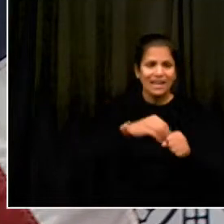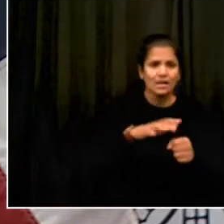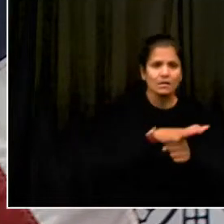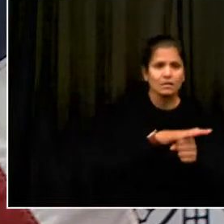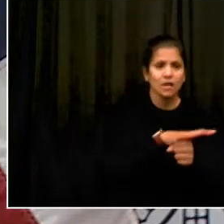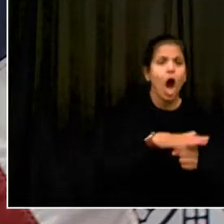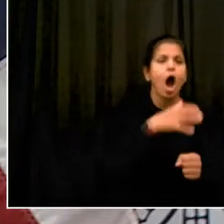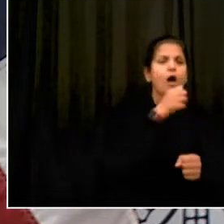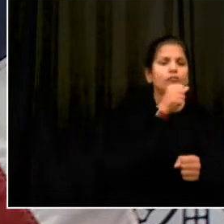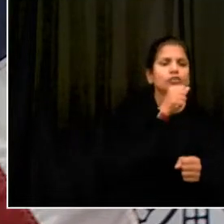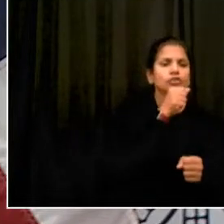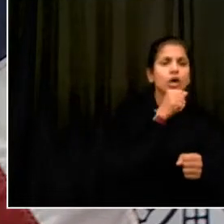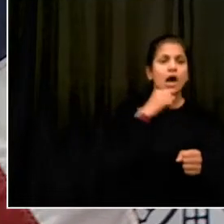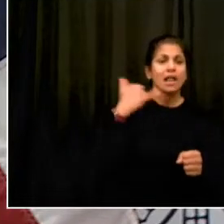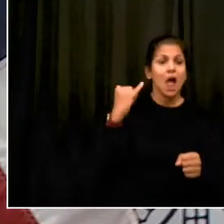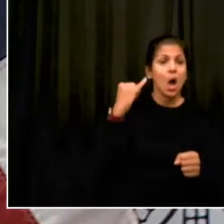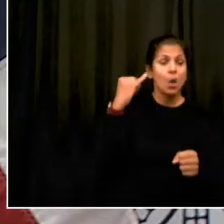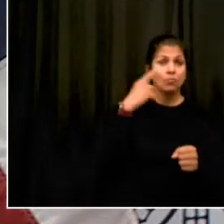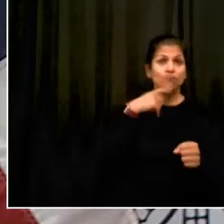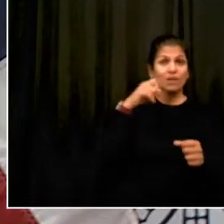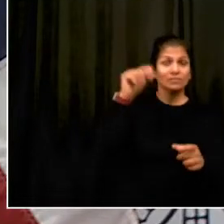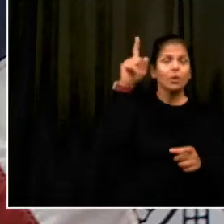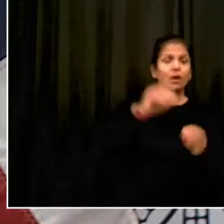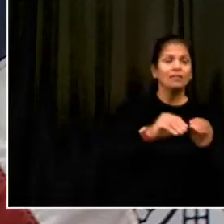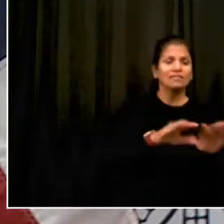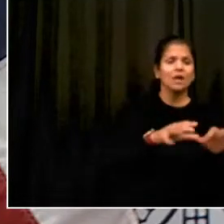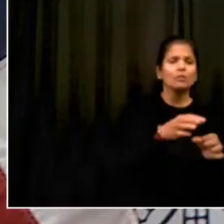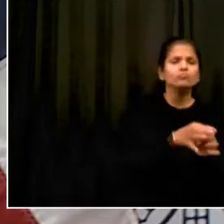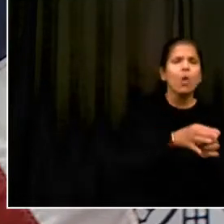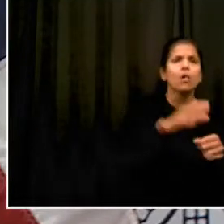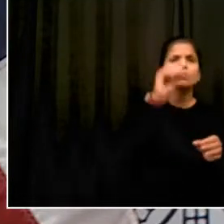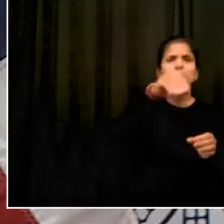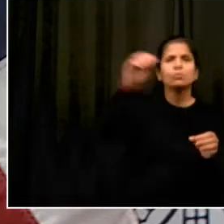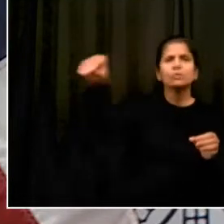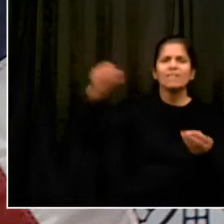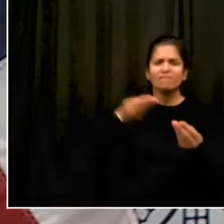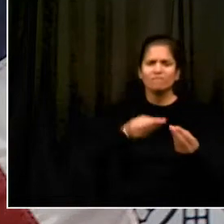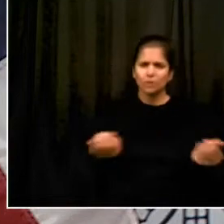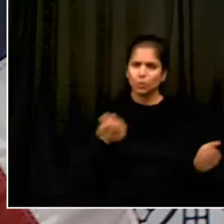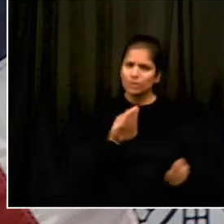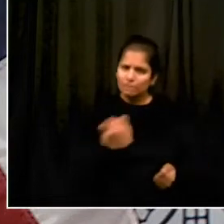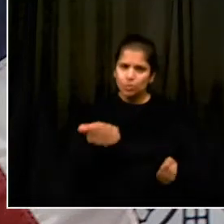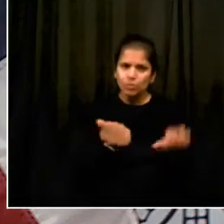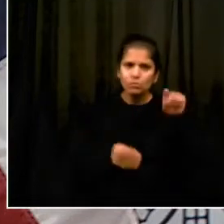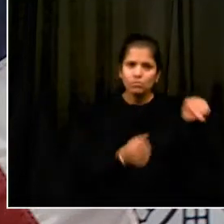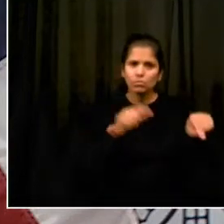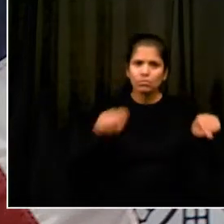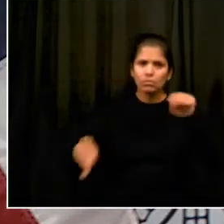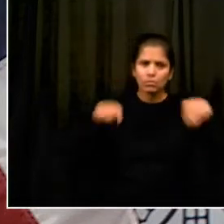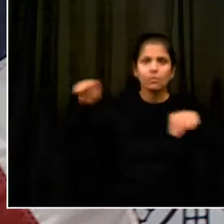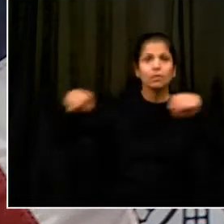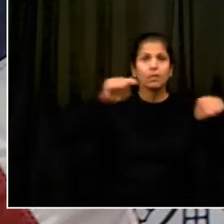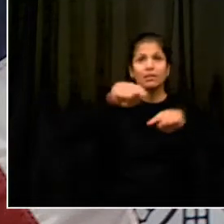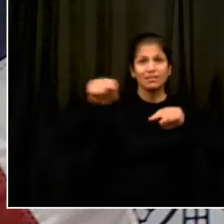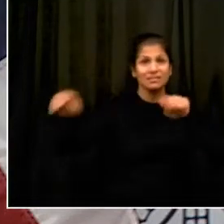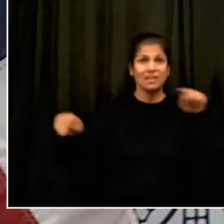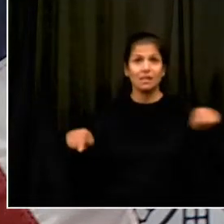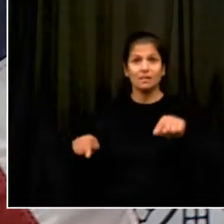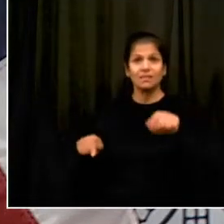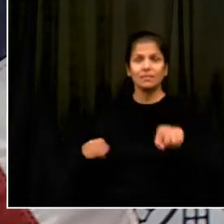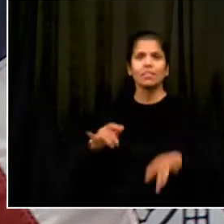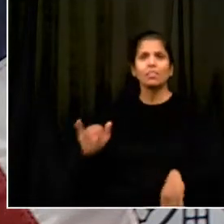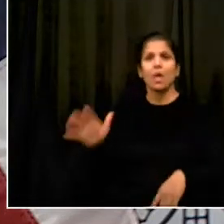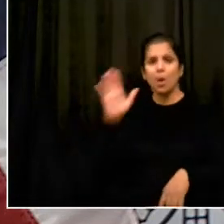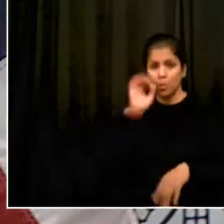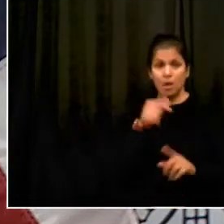goals and reopen those schools as early as the week of December 7th. Some particular work that has to be done there, but we're going to